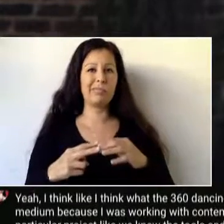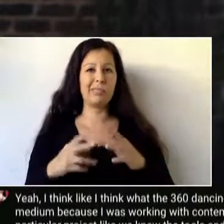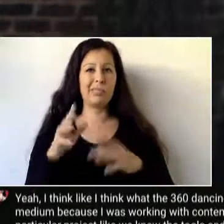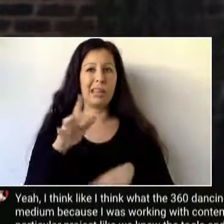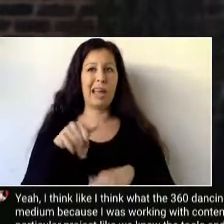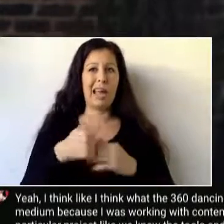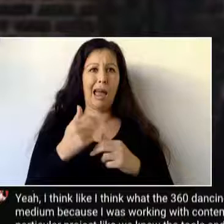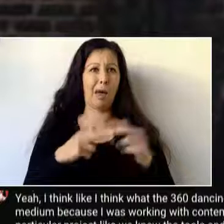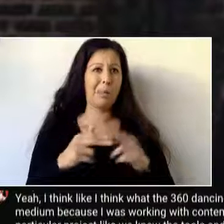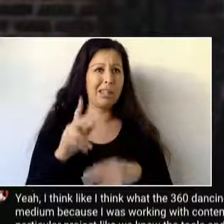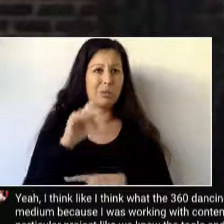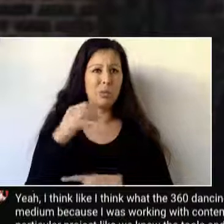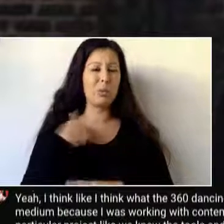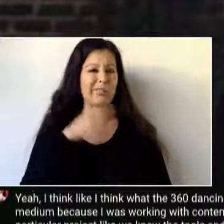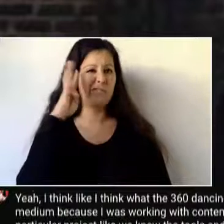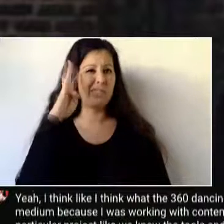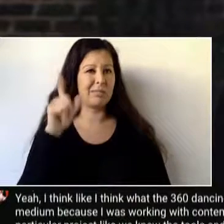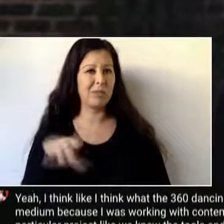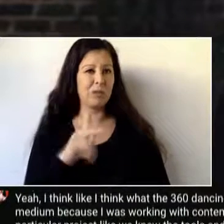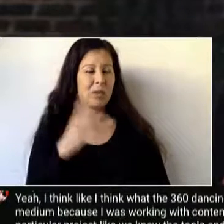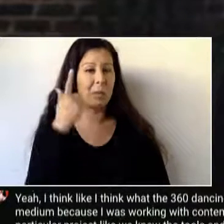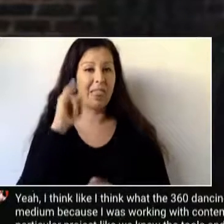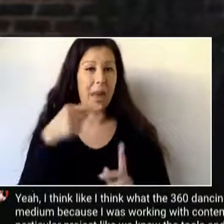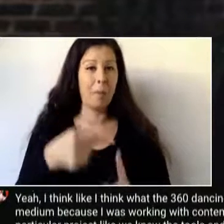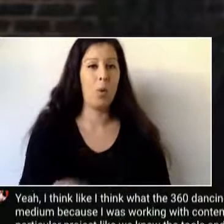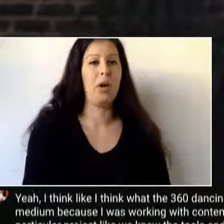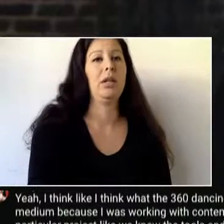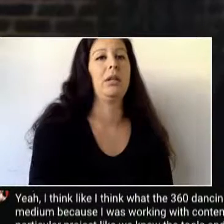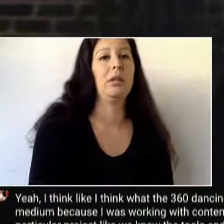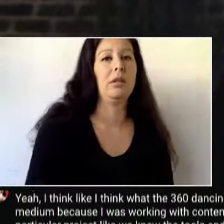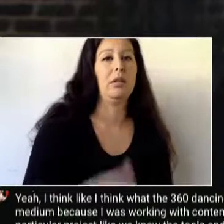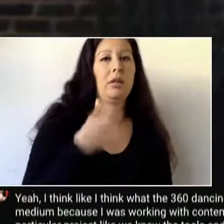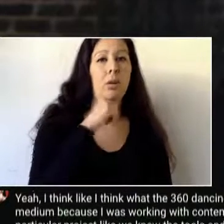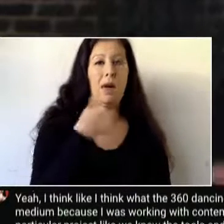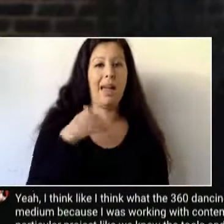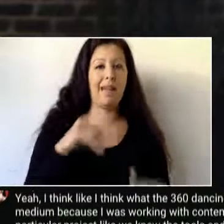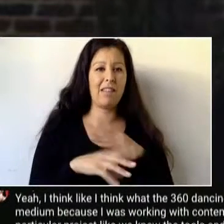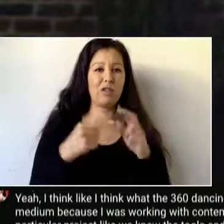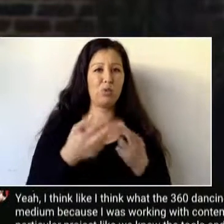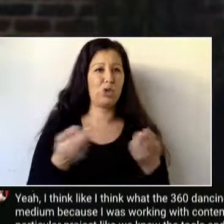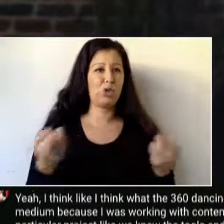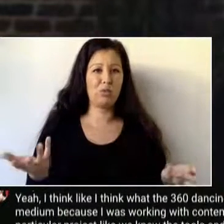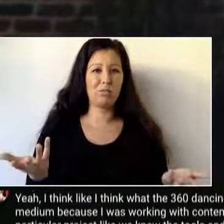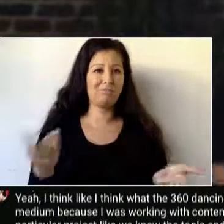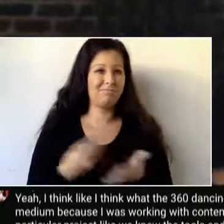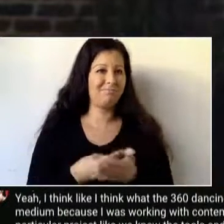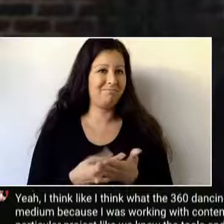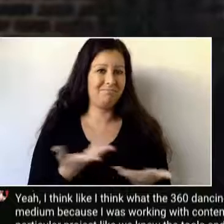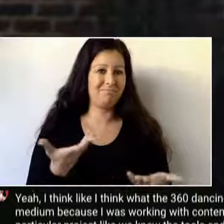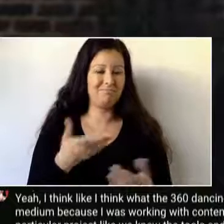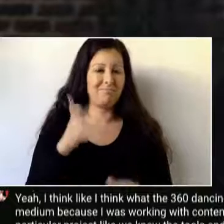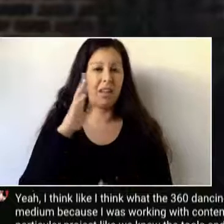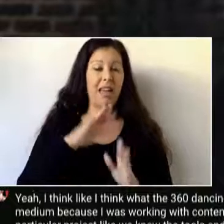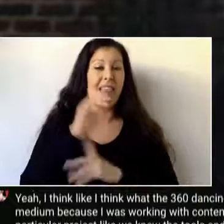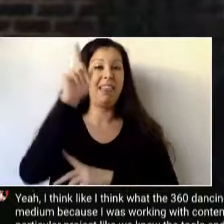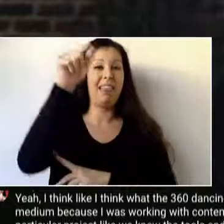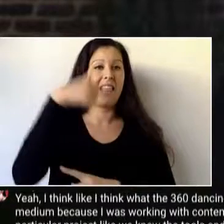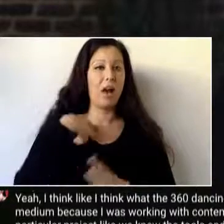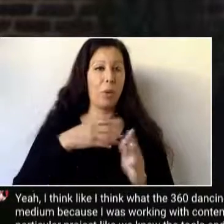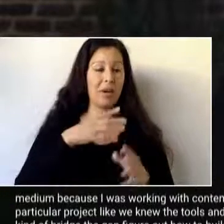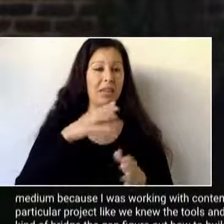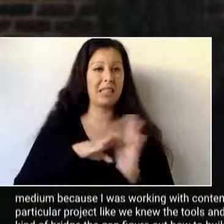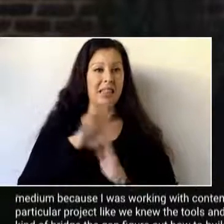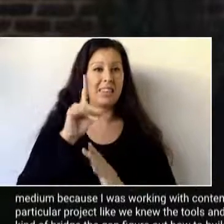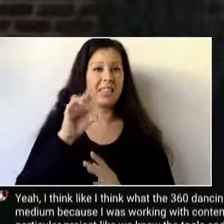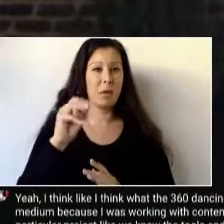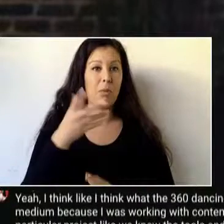to build those tools ourselves, because at that point in time we did not have access to resources. You know, further on, once we developed the demo